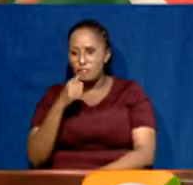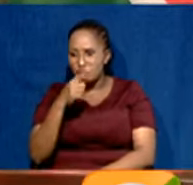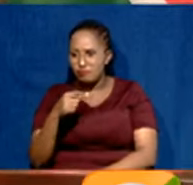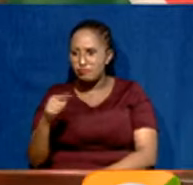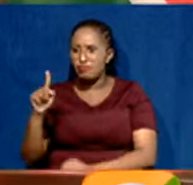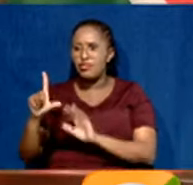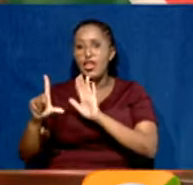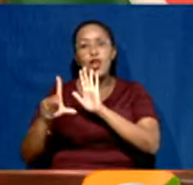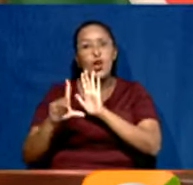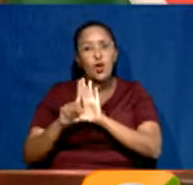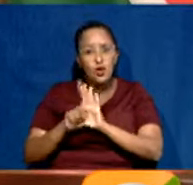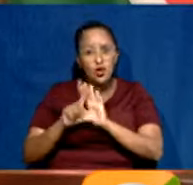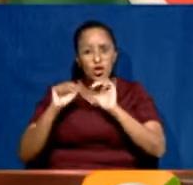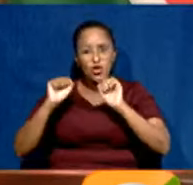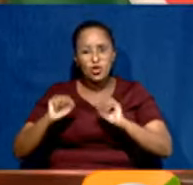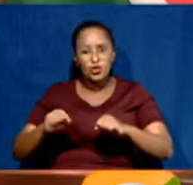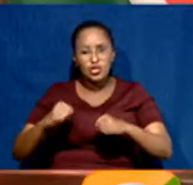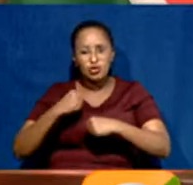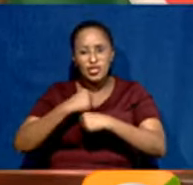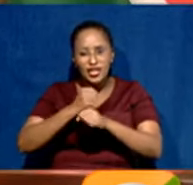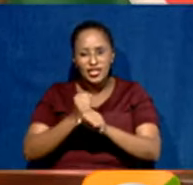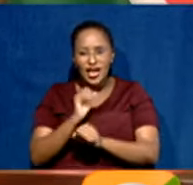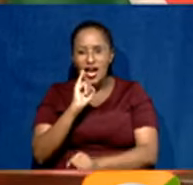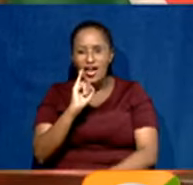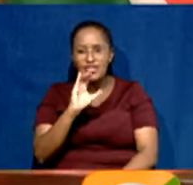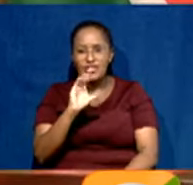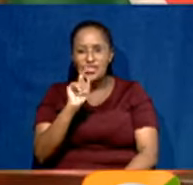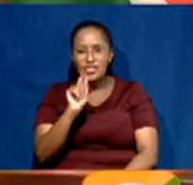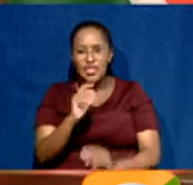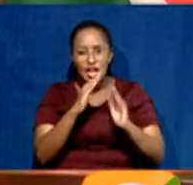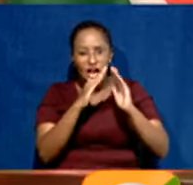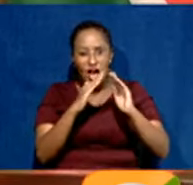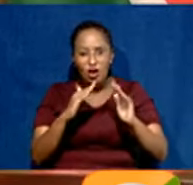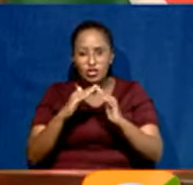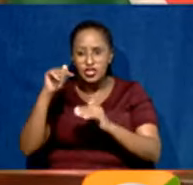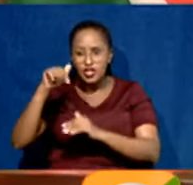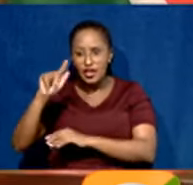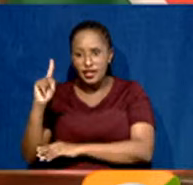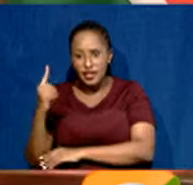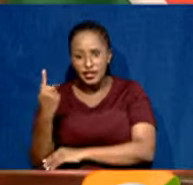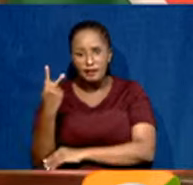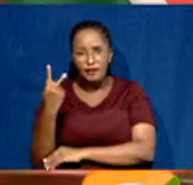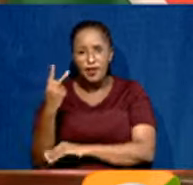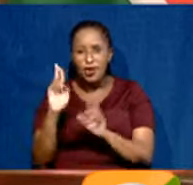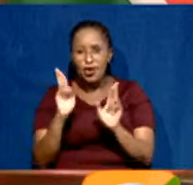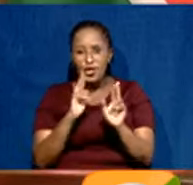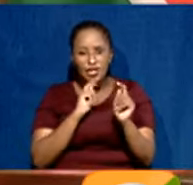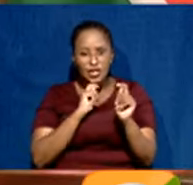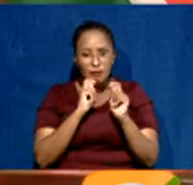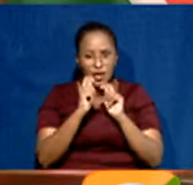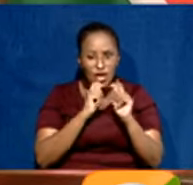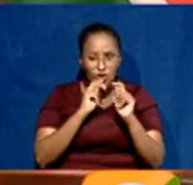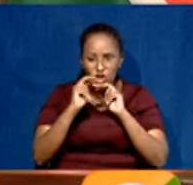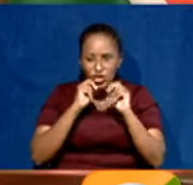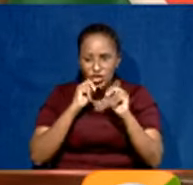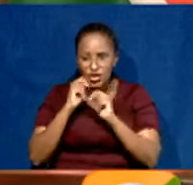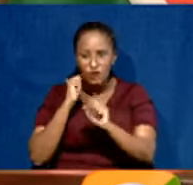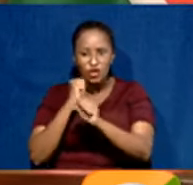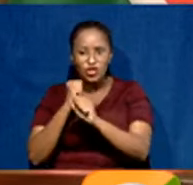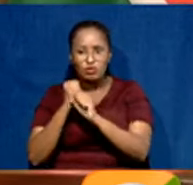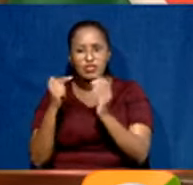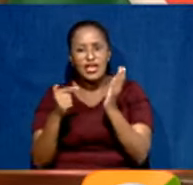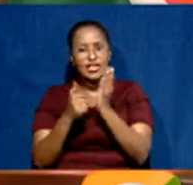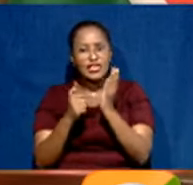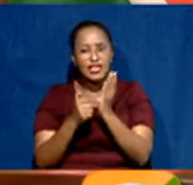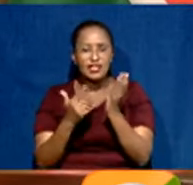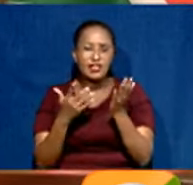so that we can create ICT hubs across Kenya. I have already negotiated for digital jobs globally. Kenyans are very good at